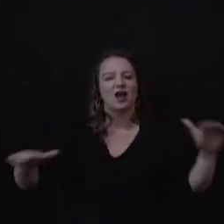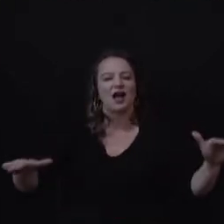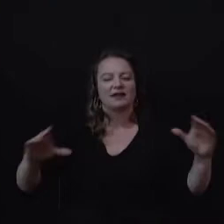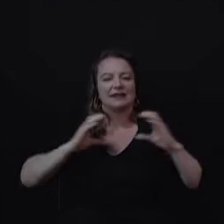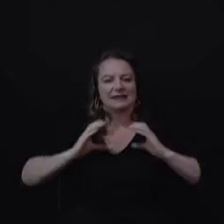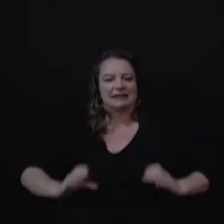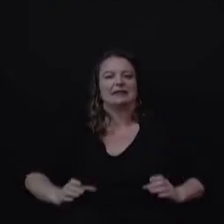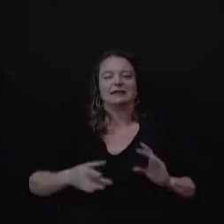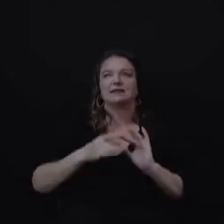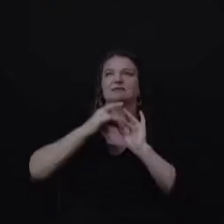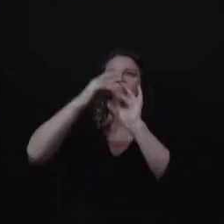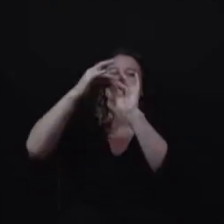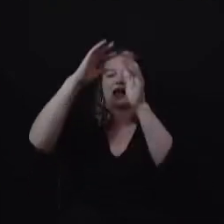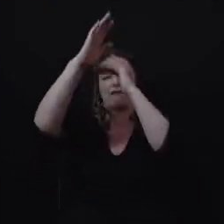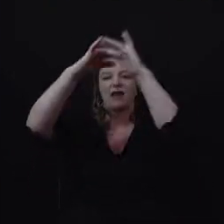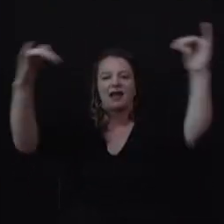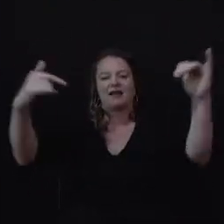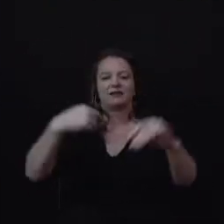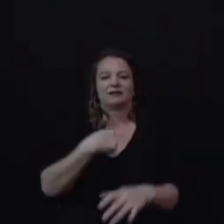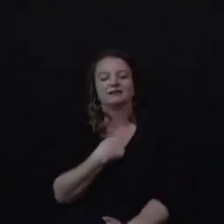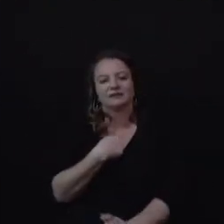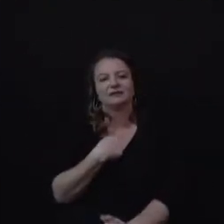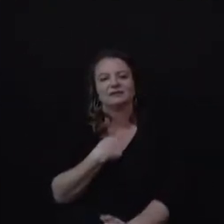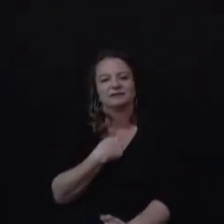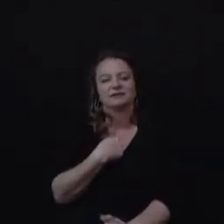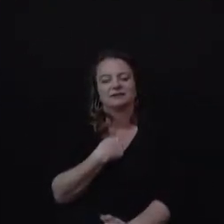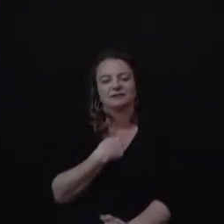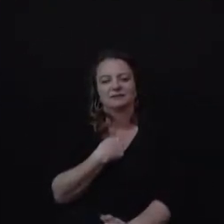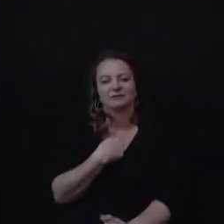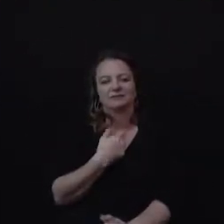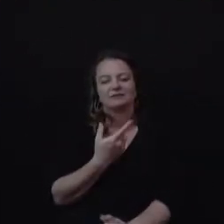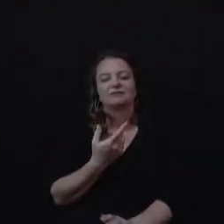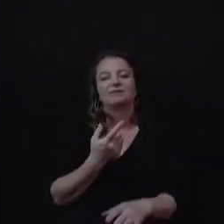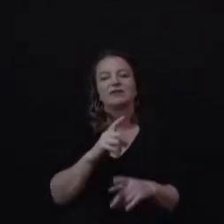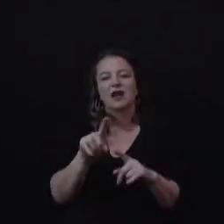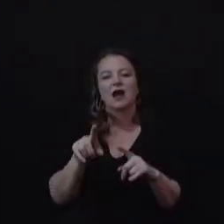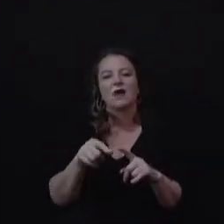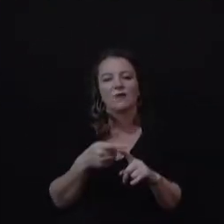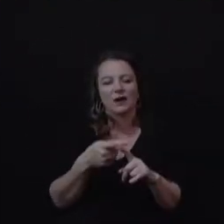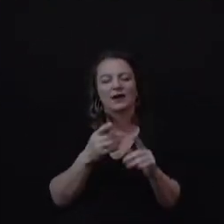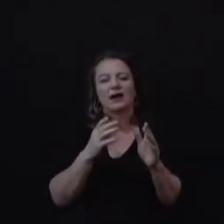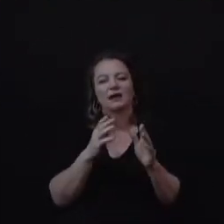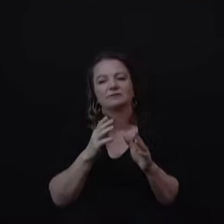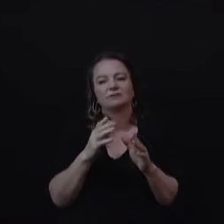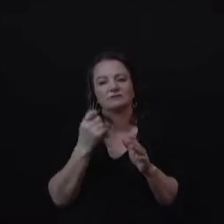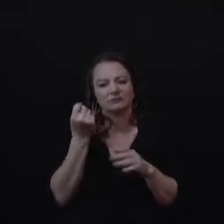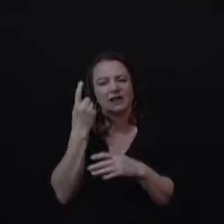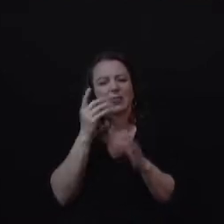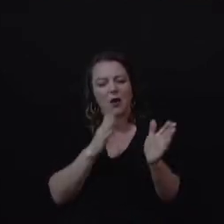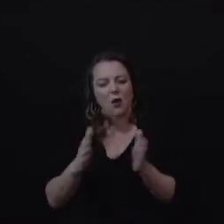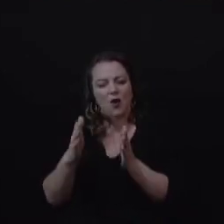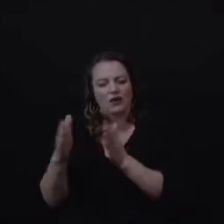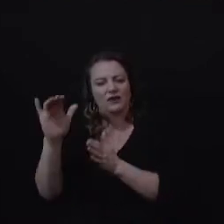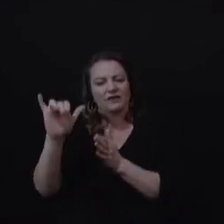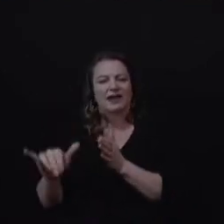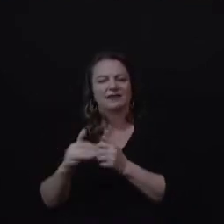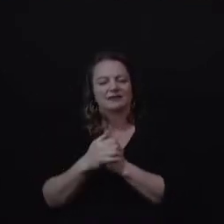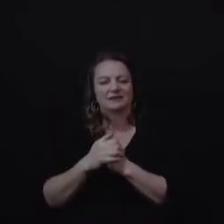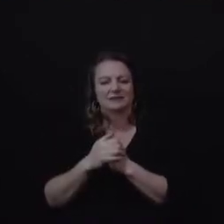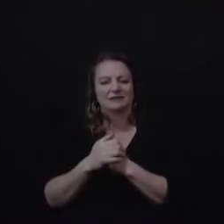heaven. And when I forget the order of that, I get messed